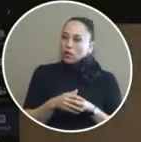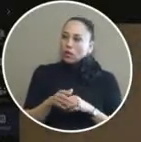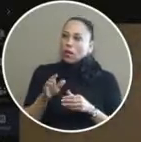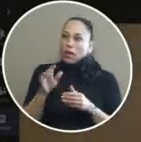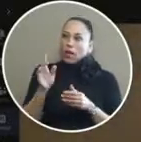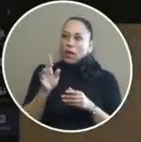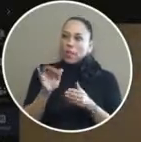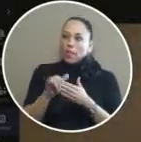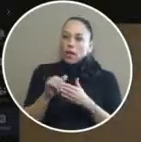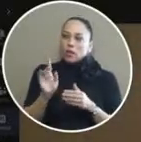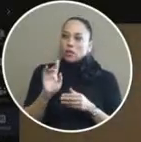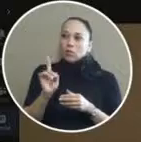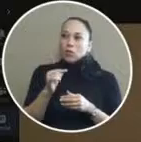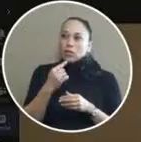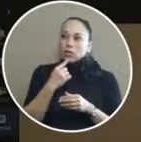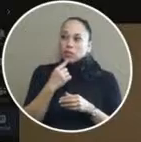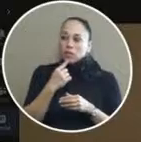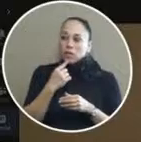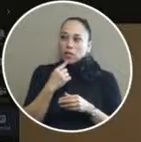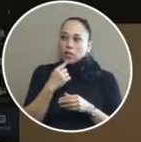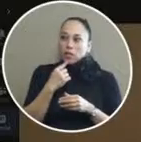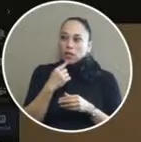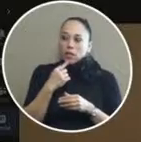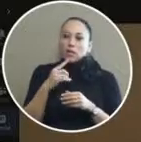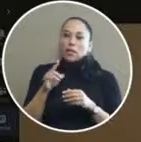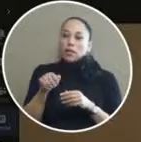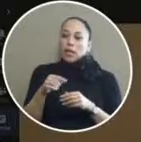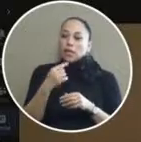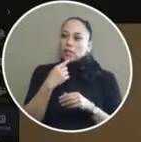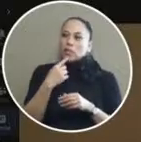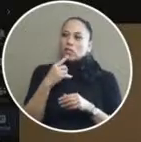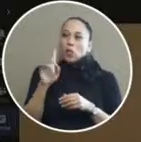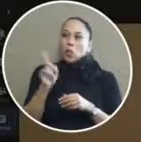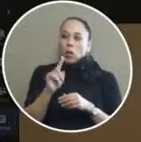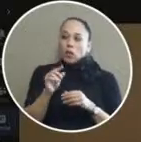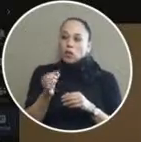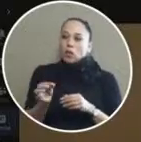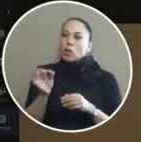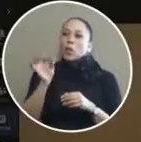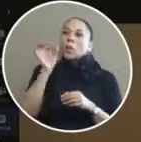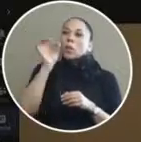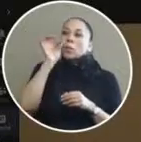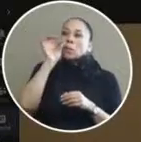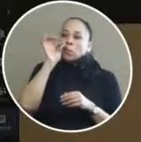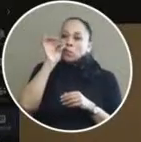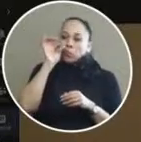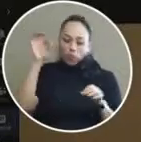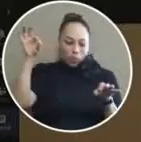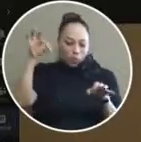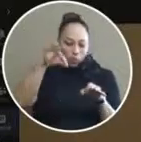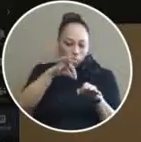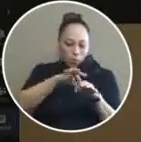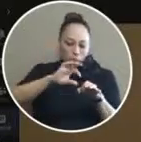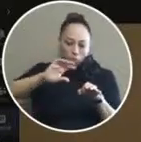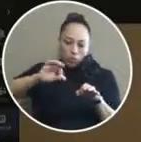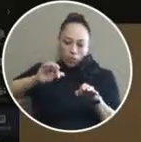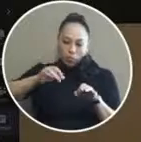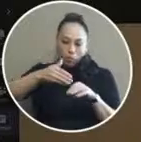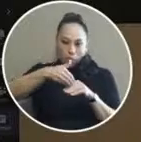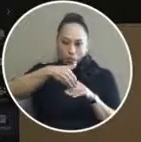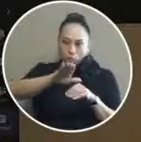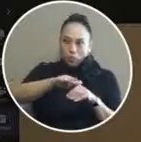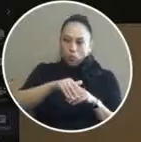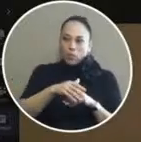put it. Okay, they're told where to put it, sir. They put it in, and then that's sent back out for testing. Let Dr.